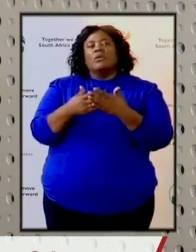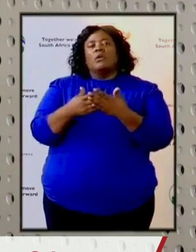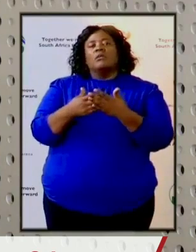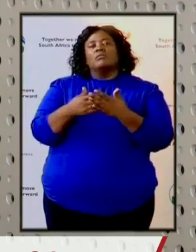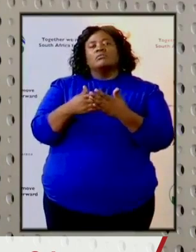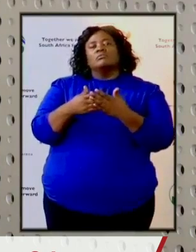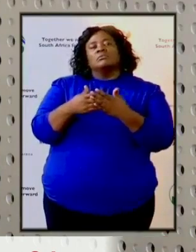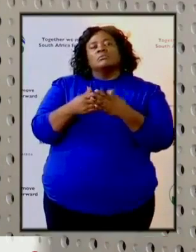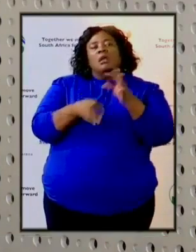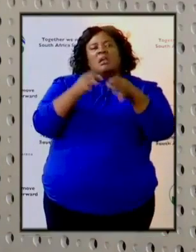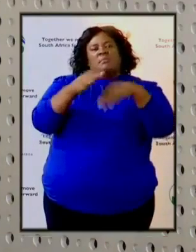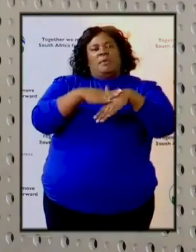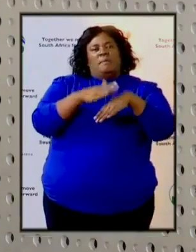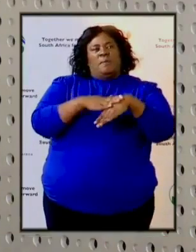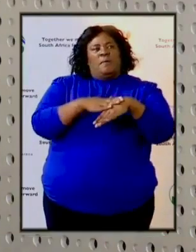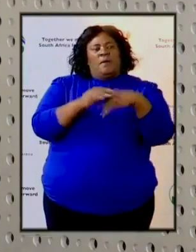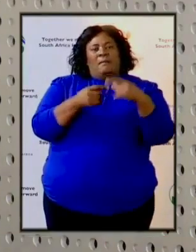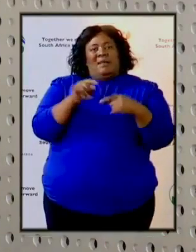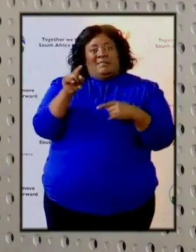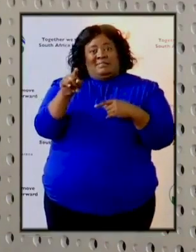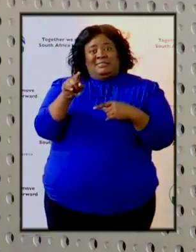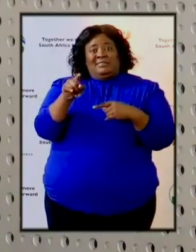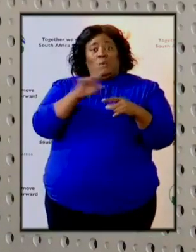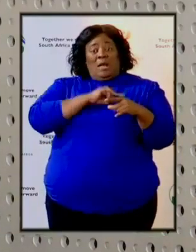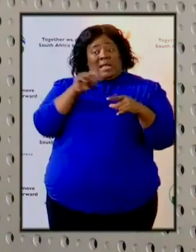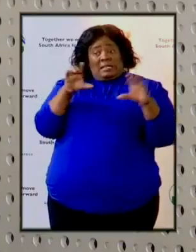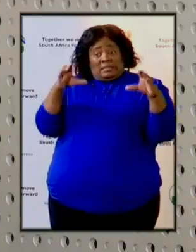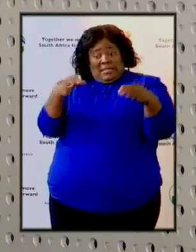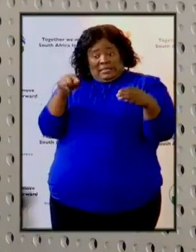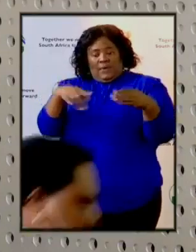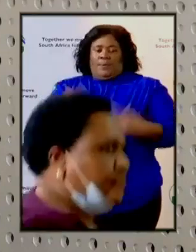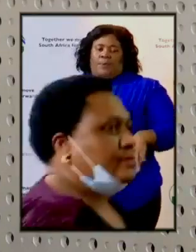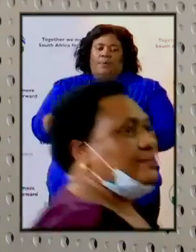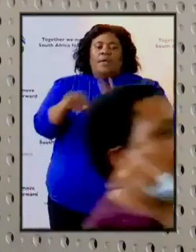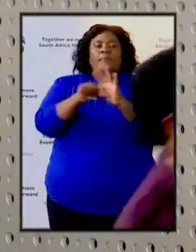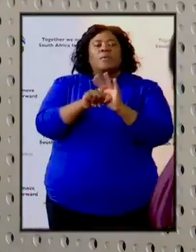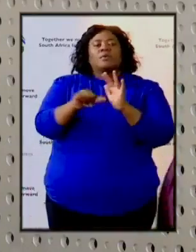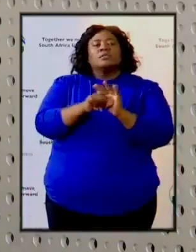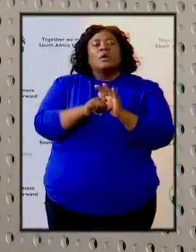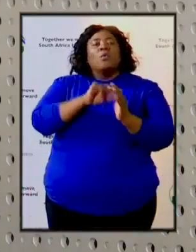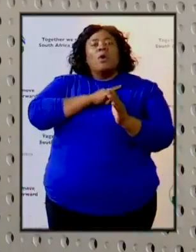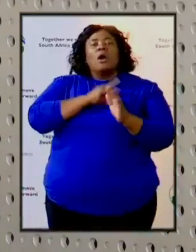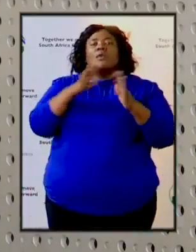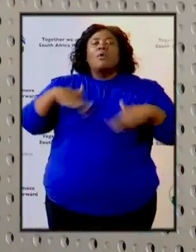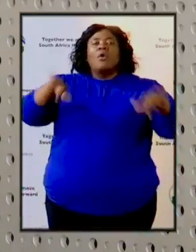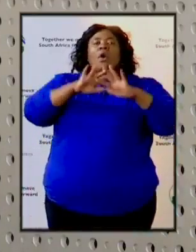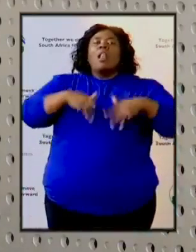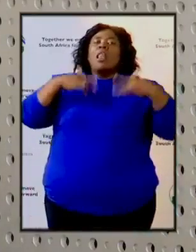minutes. That's one sector that's very important. All of us can't live without that sector.